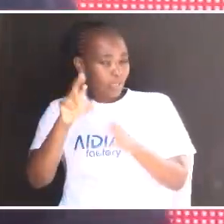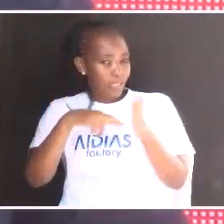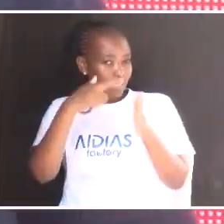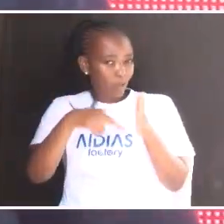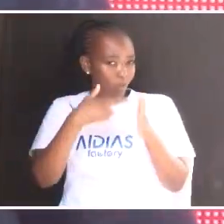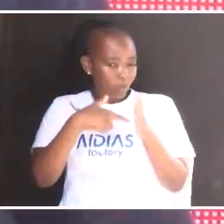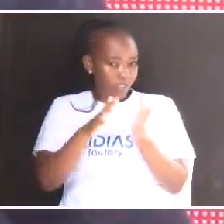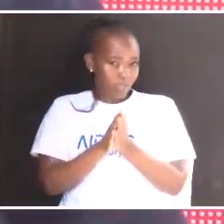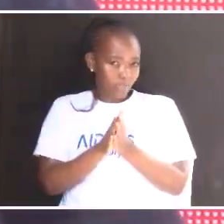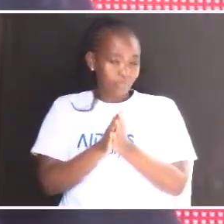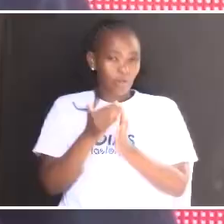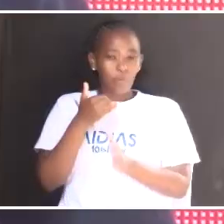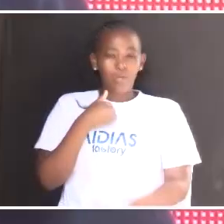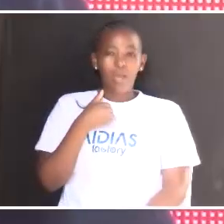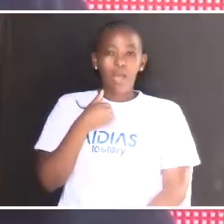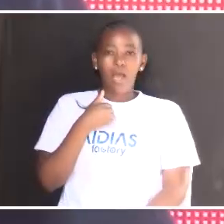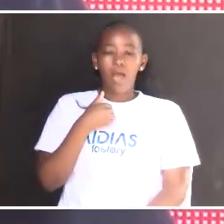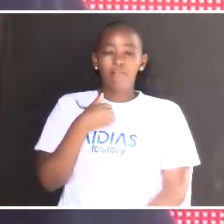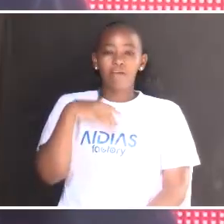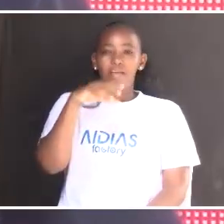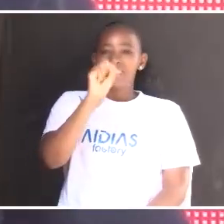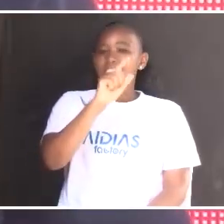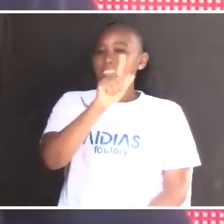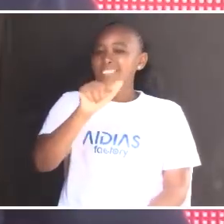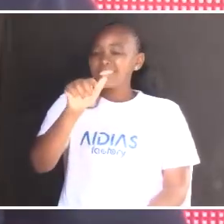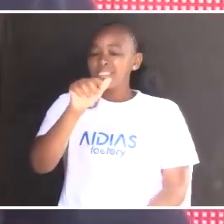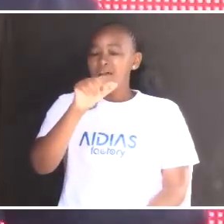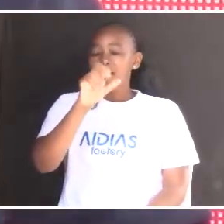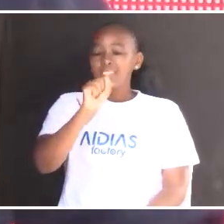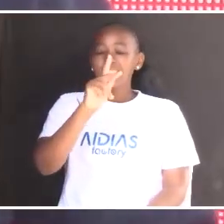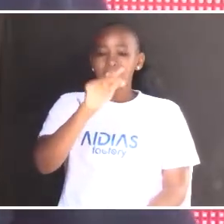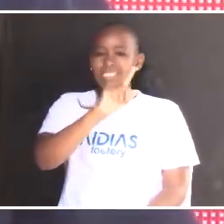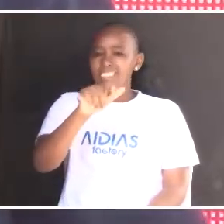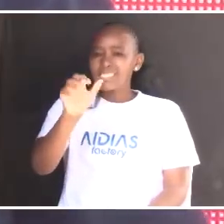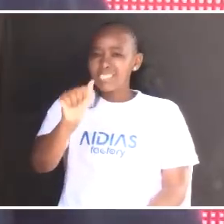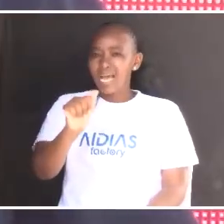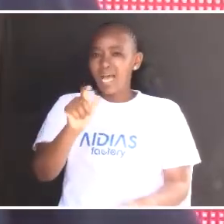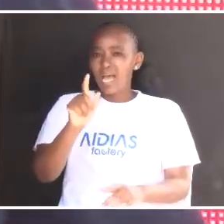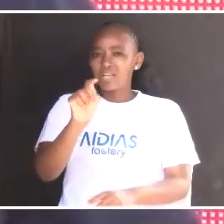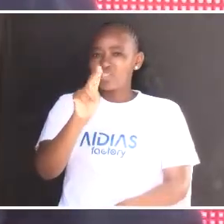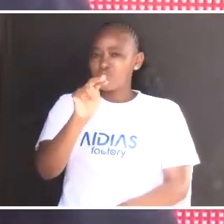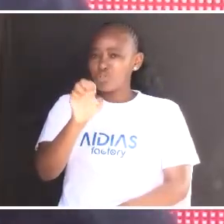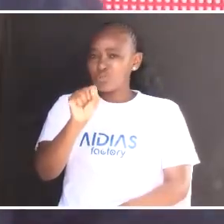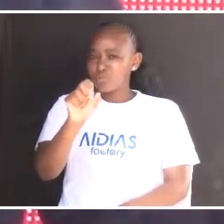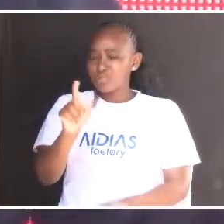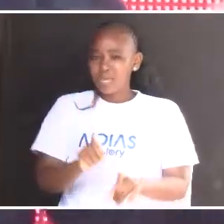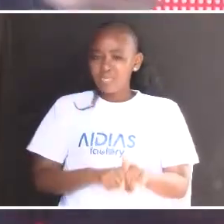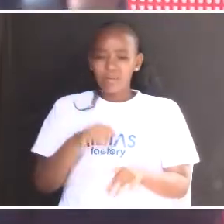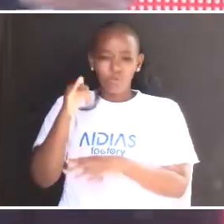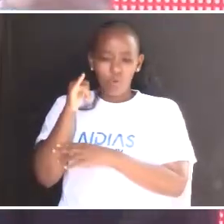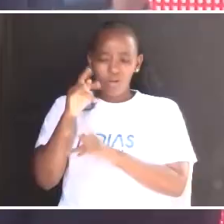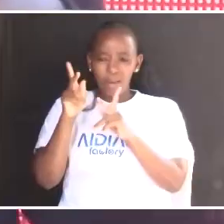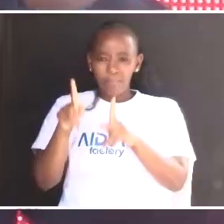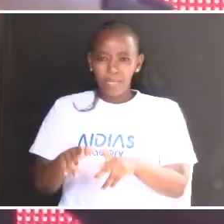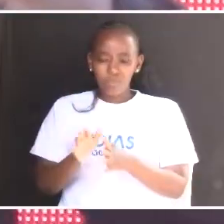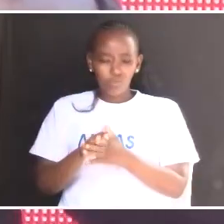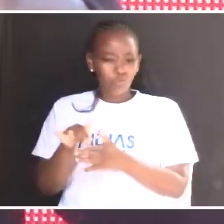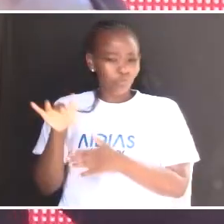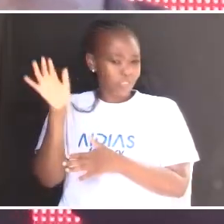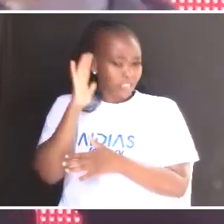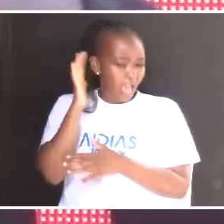unaona vitu zinakuwa kwa skiza tunes, ama callback tunes. Ukipiga simu unasikia mtu akisema kajoke